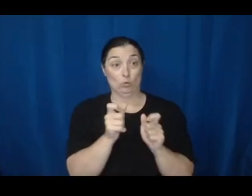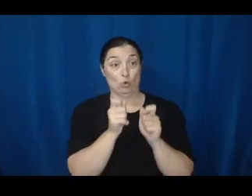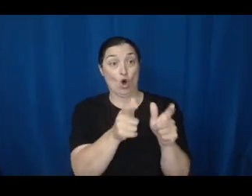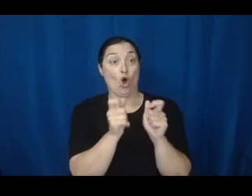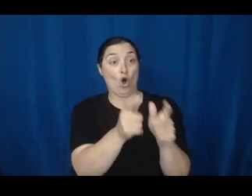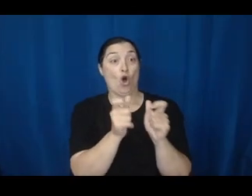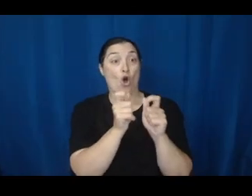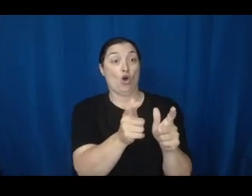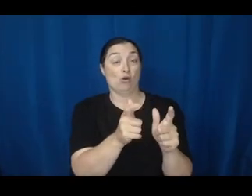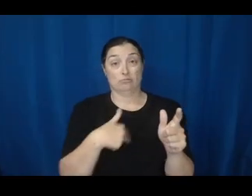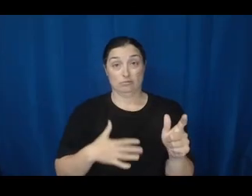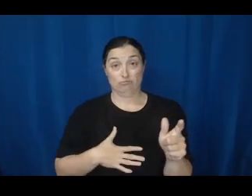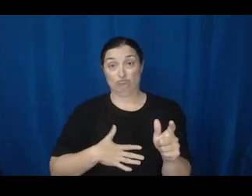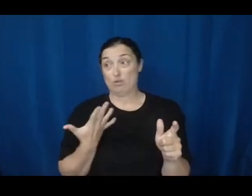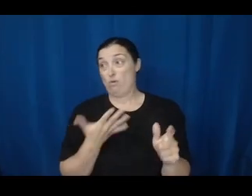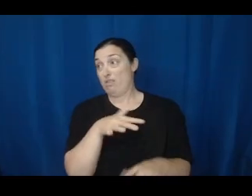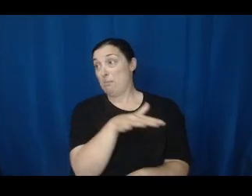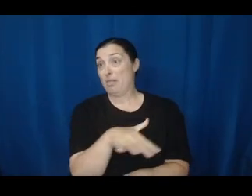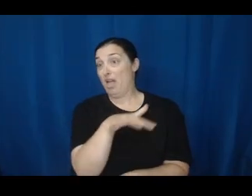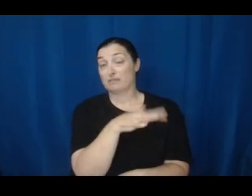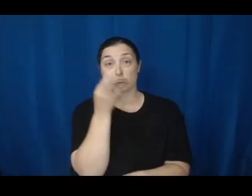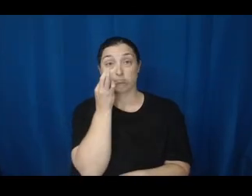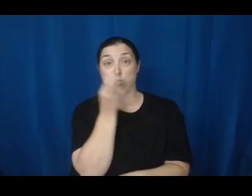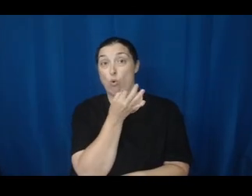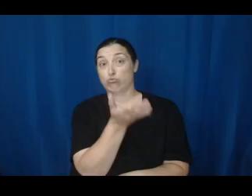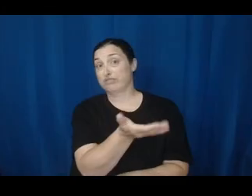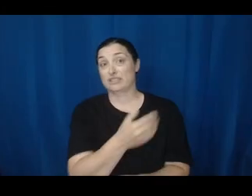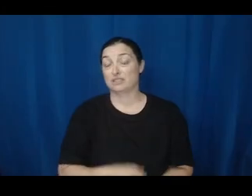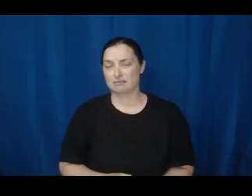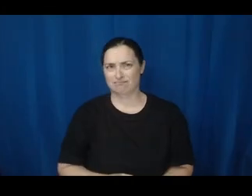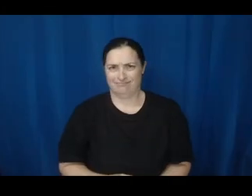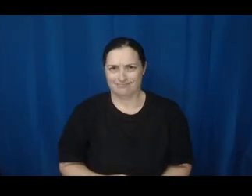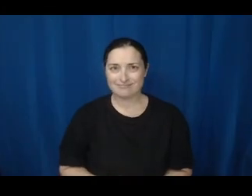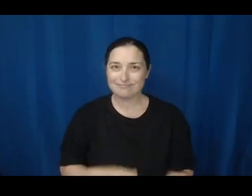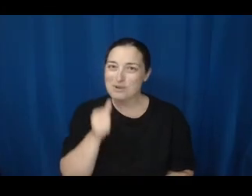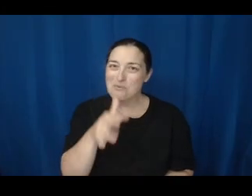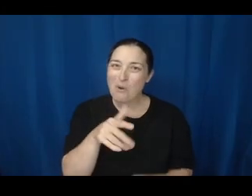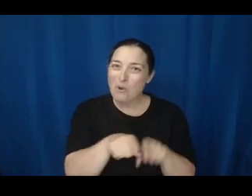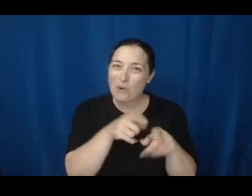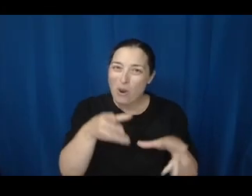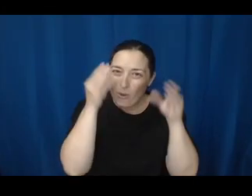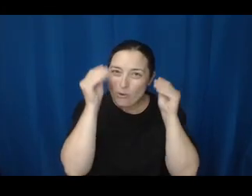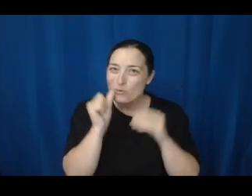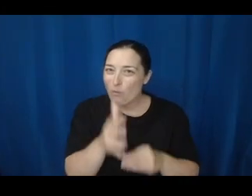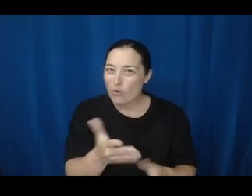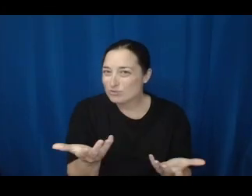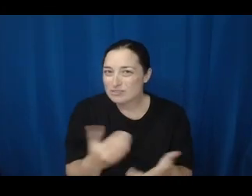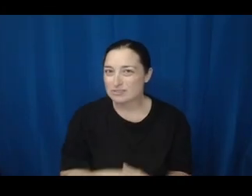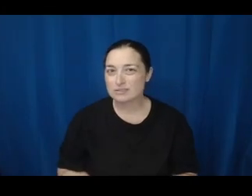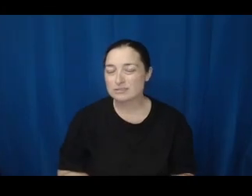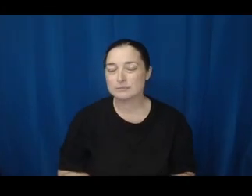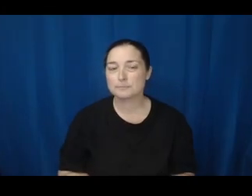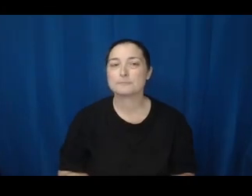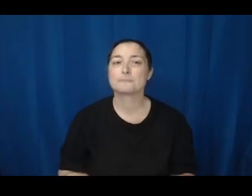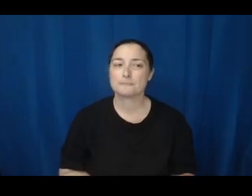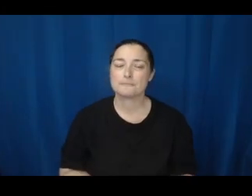be, and you're bored, you're not really going to learn much from that. But yeah. So Elmi, you